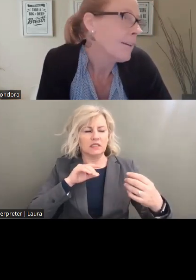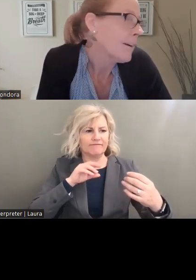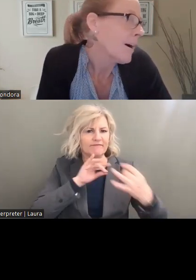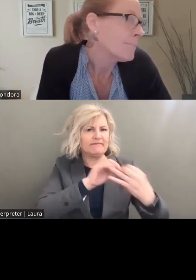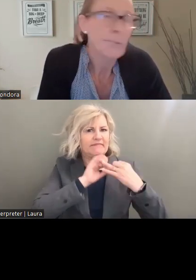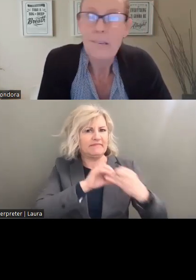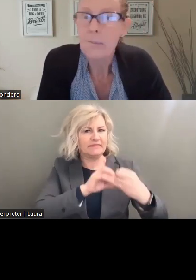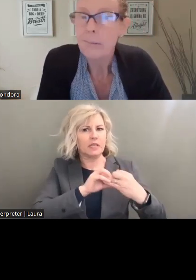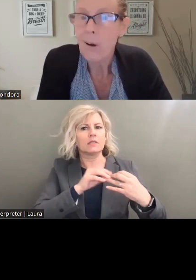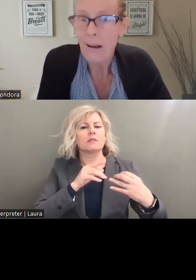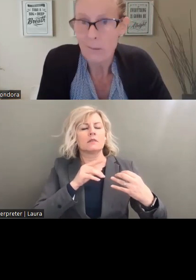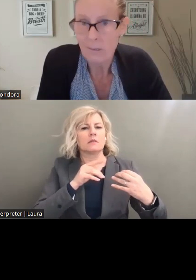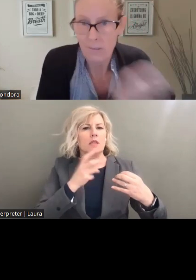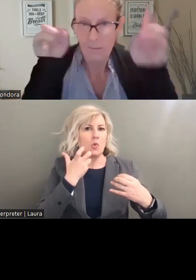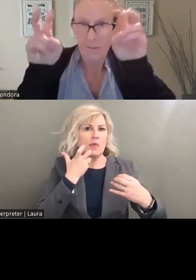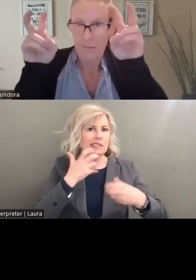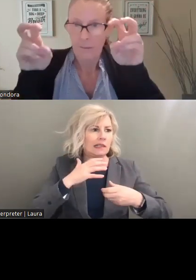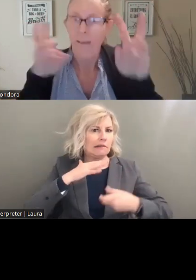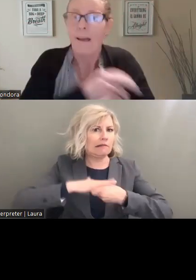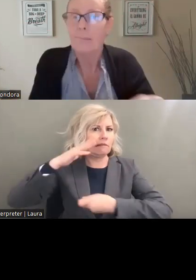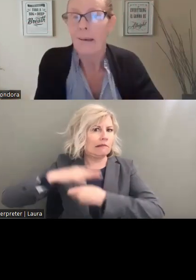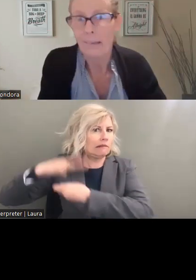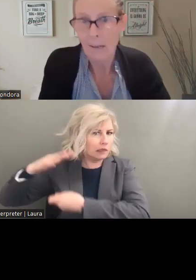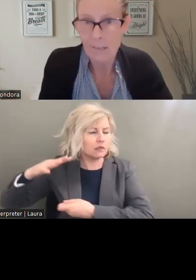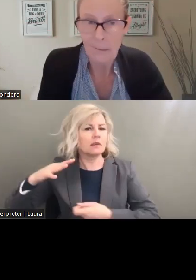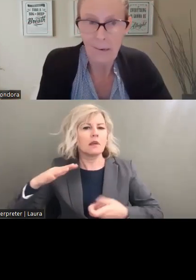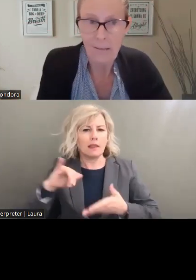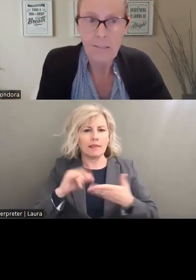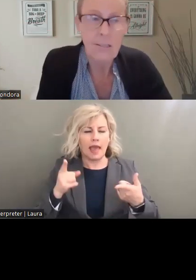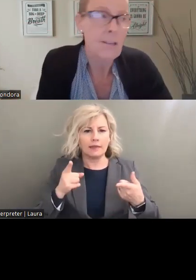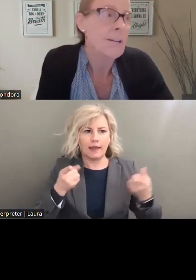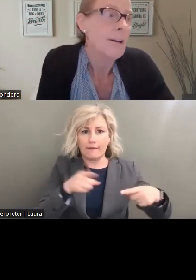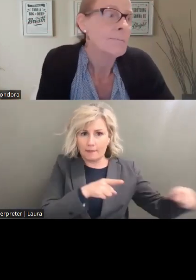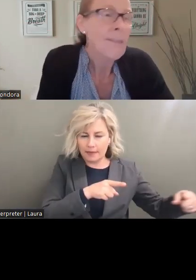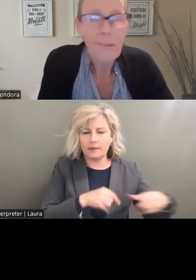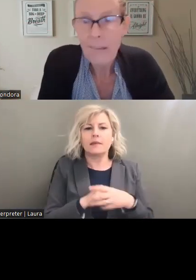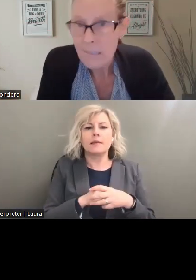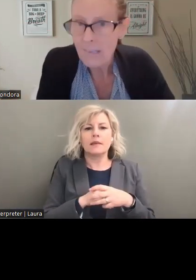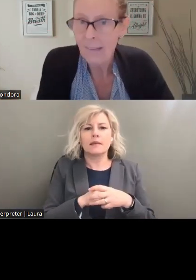the recent blowouts that had been experienced, rather than seeing